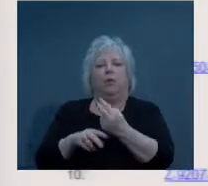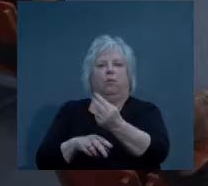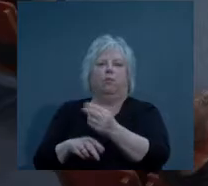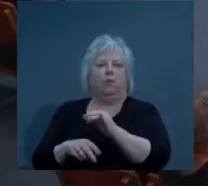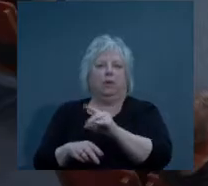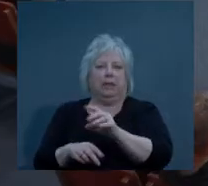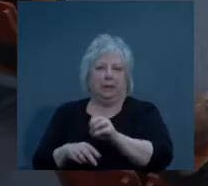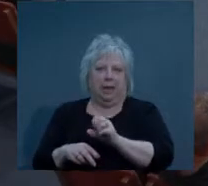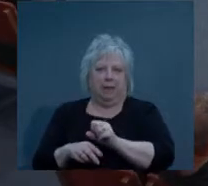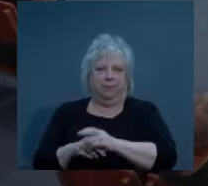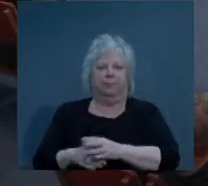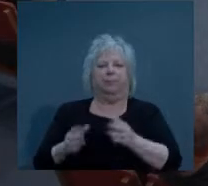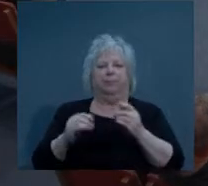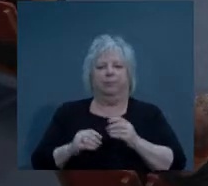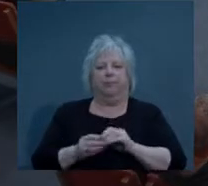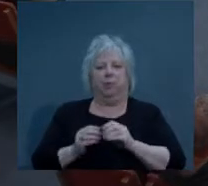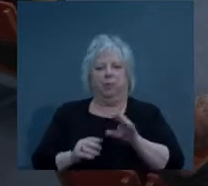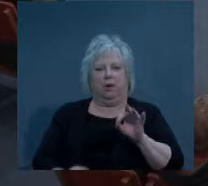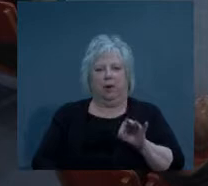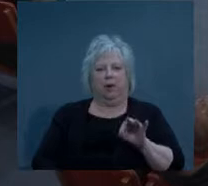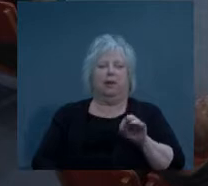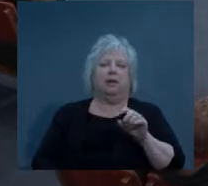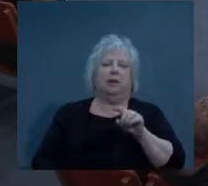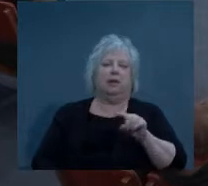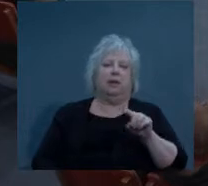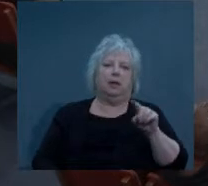Item 9, file